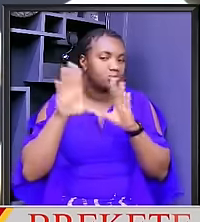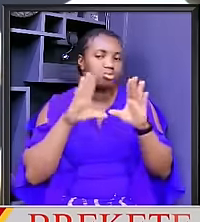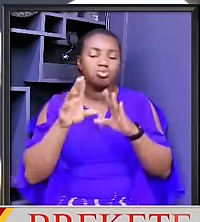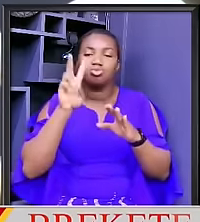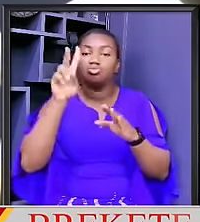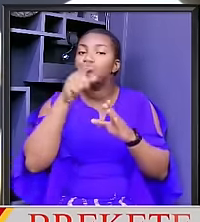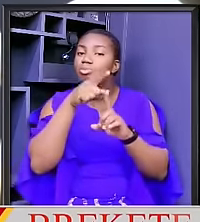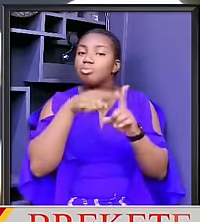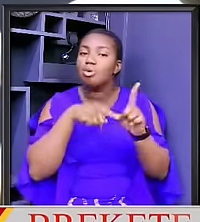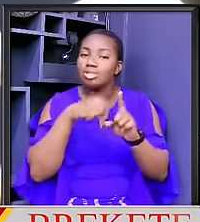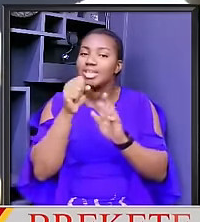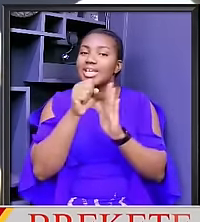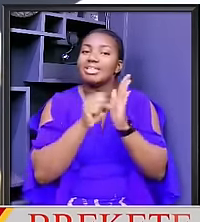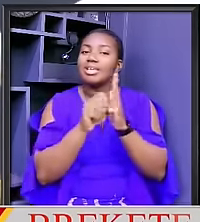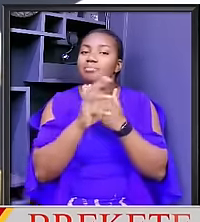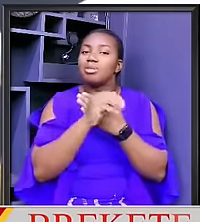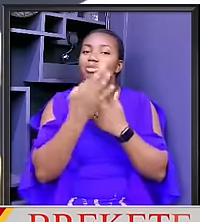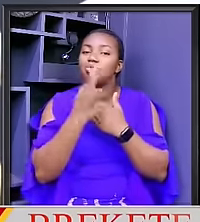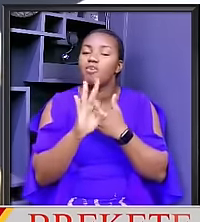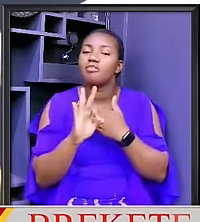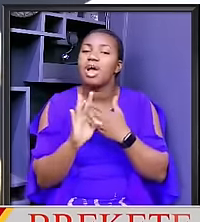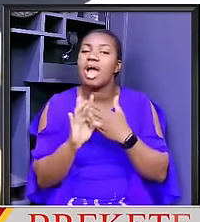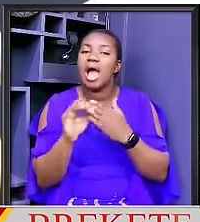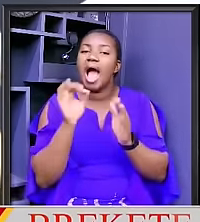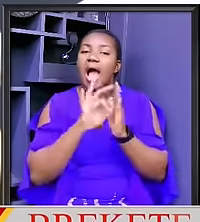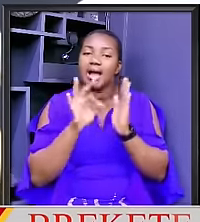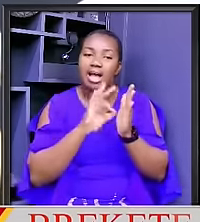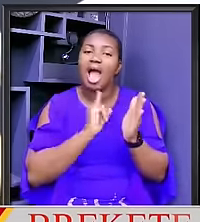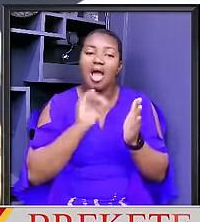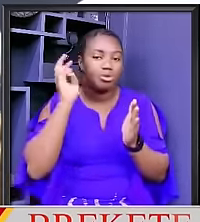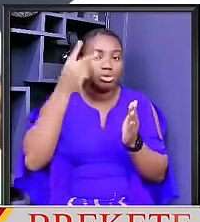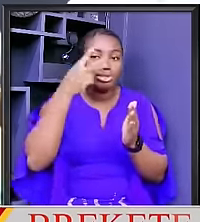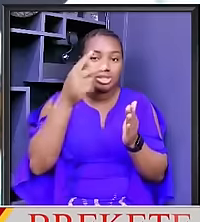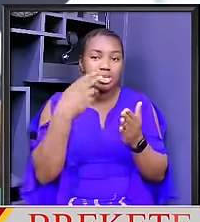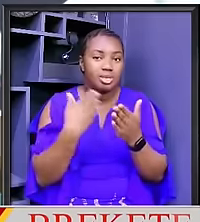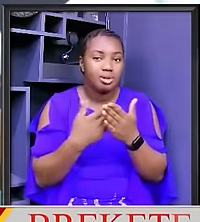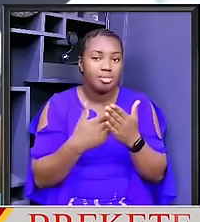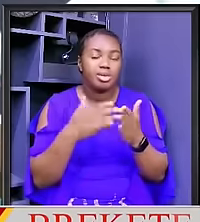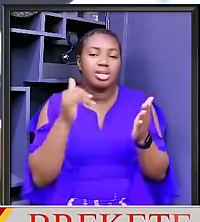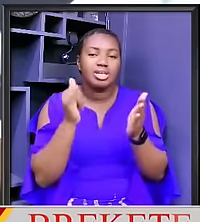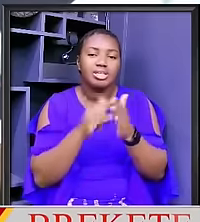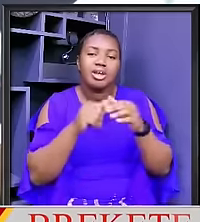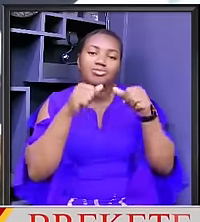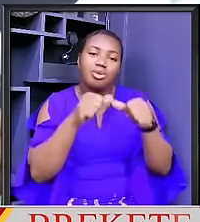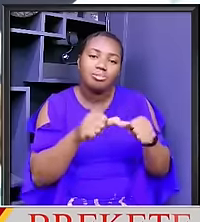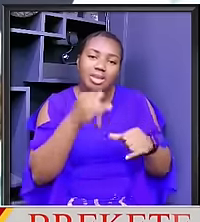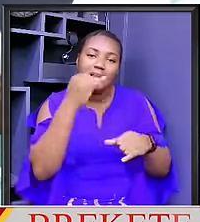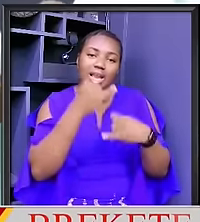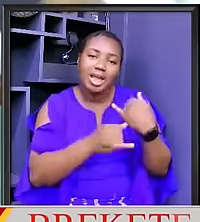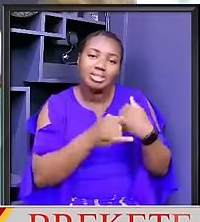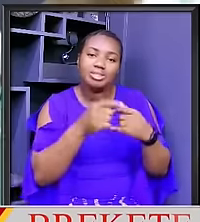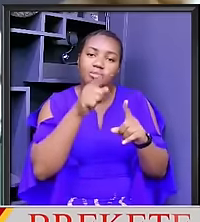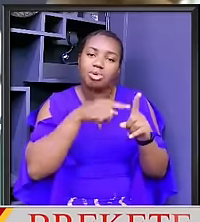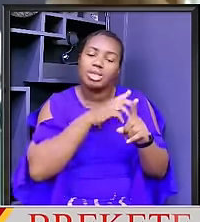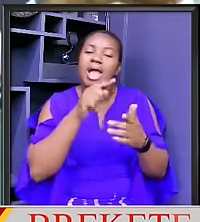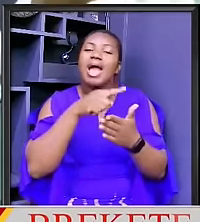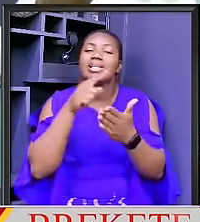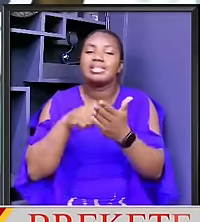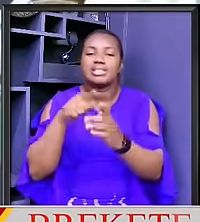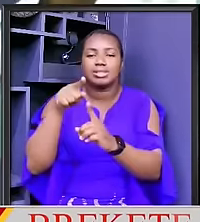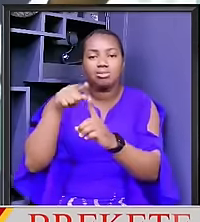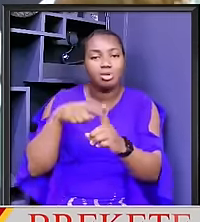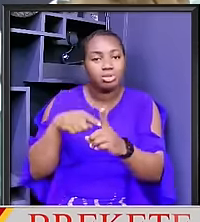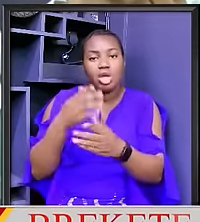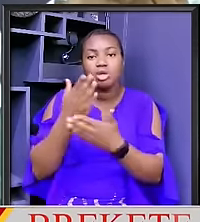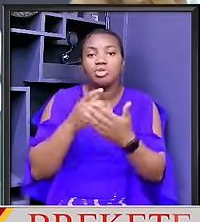I go see when money will remain for last month and when money will remain for this month. Because sometimes